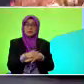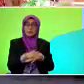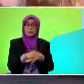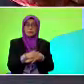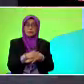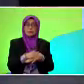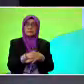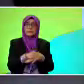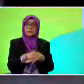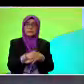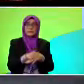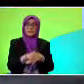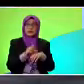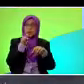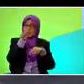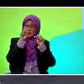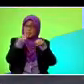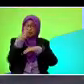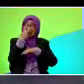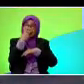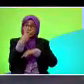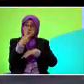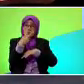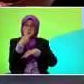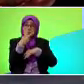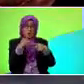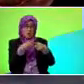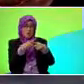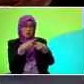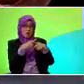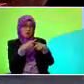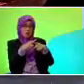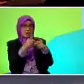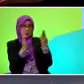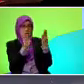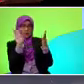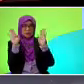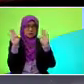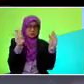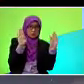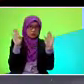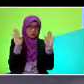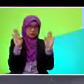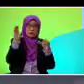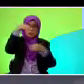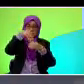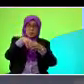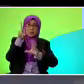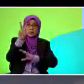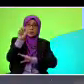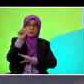Okay. You can So see the you difference. can see now the difference. The ones in the vacuum sealed pack,